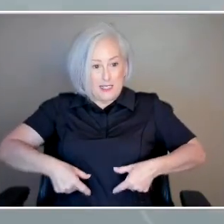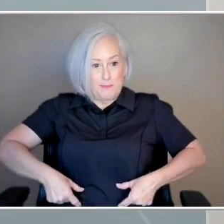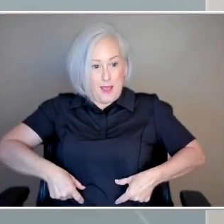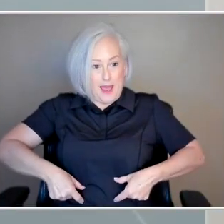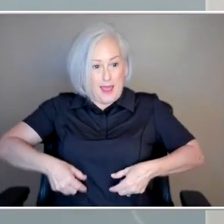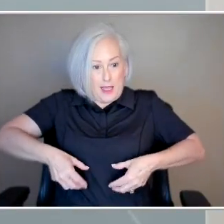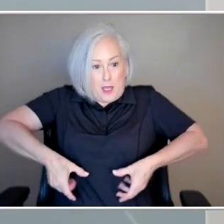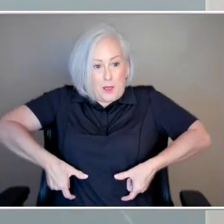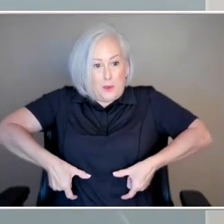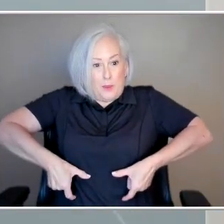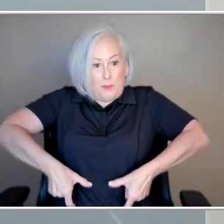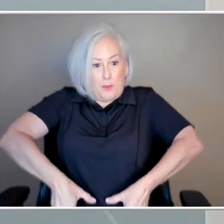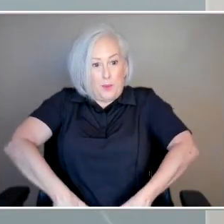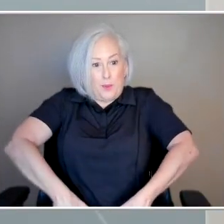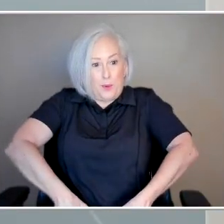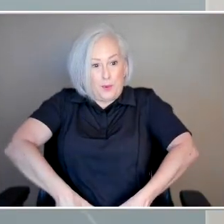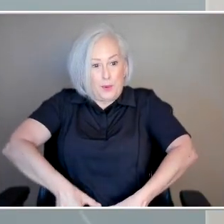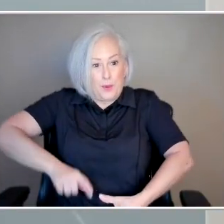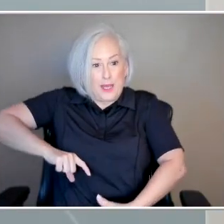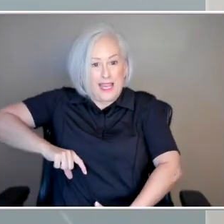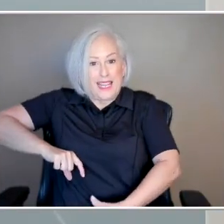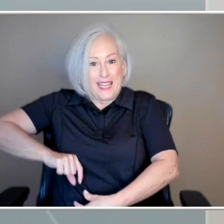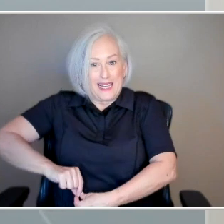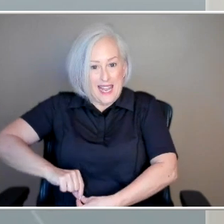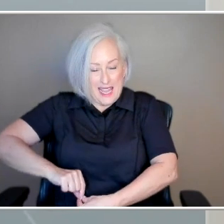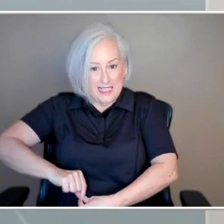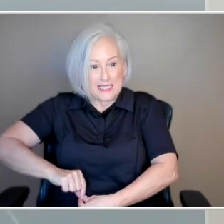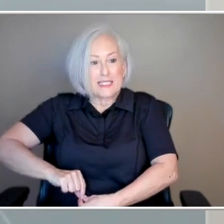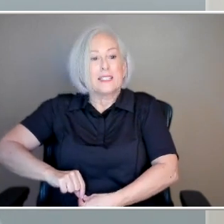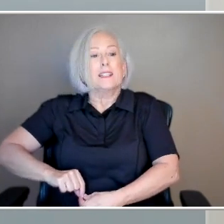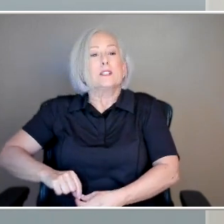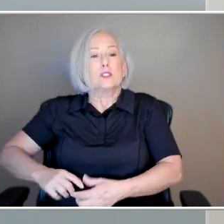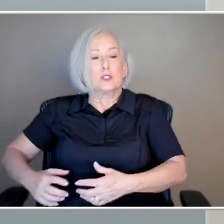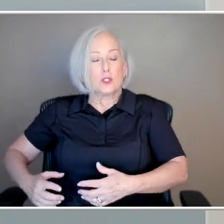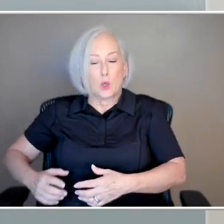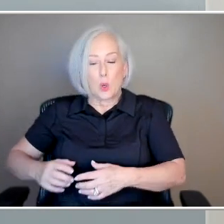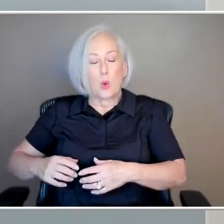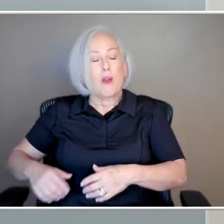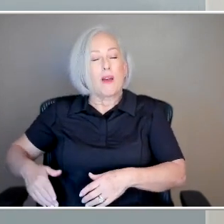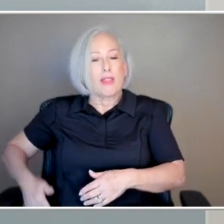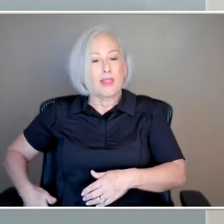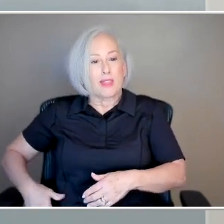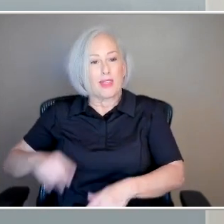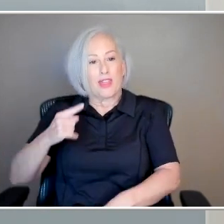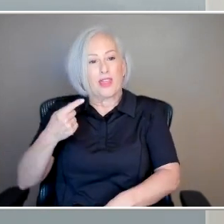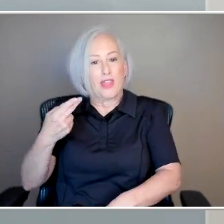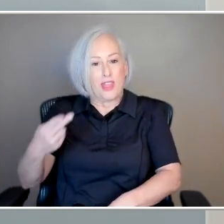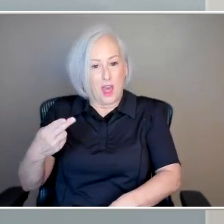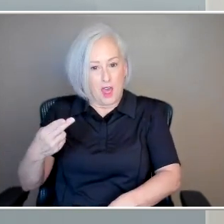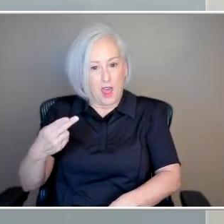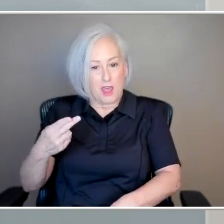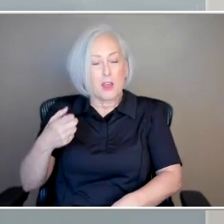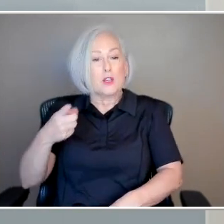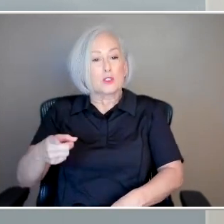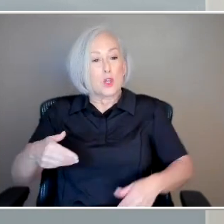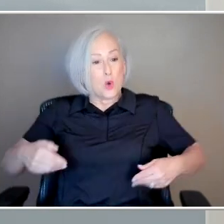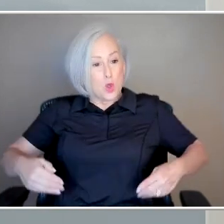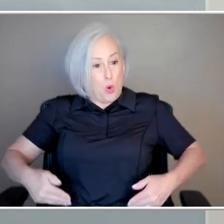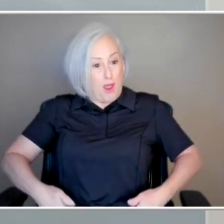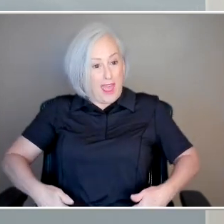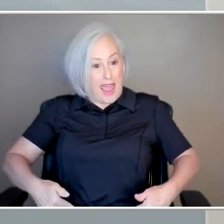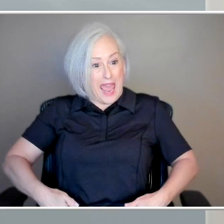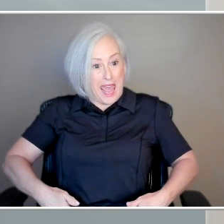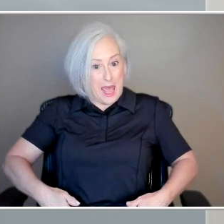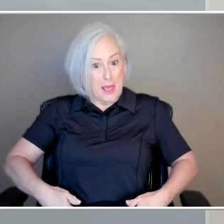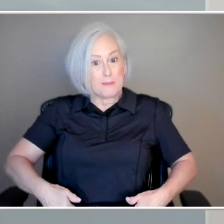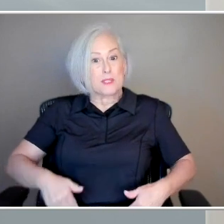adductor longus, attaches to the thigh bone. And they have this opposing shear force. So when you fire your abs and your thigh muscles, such as